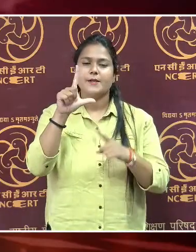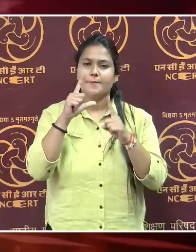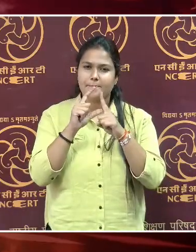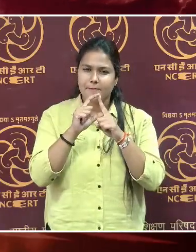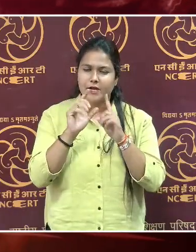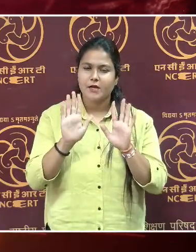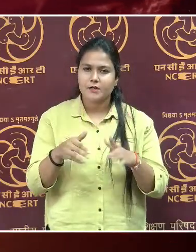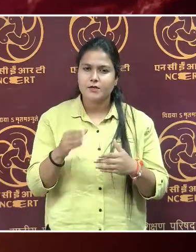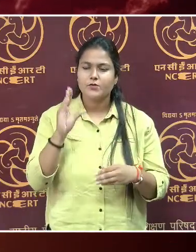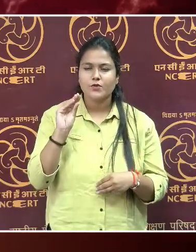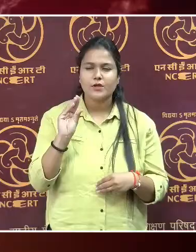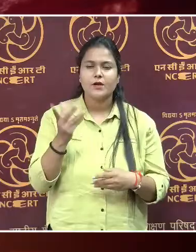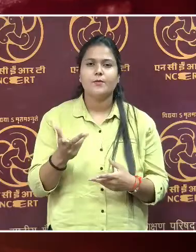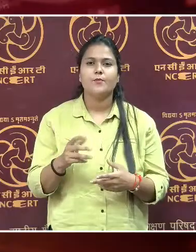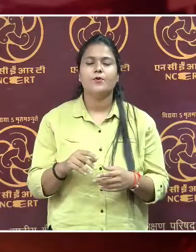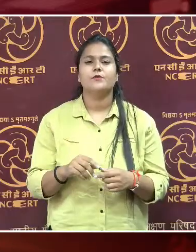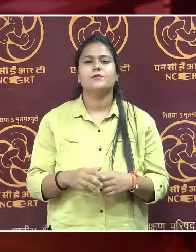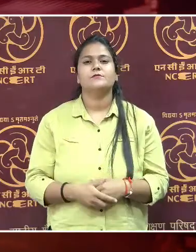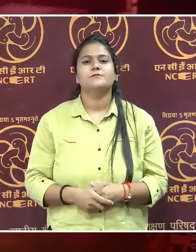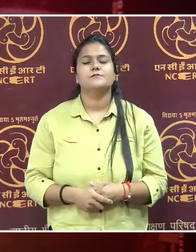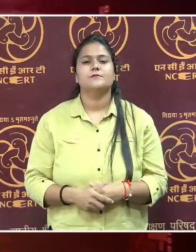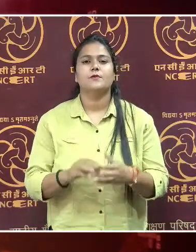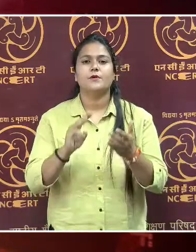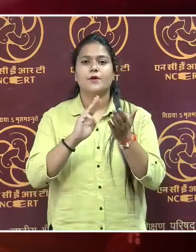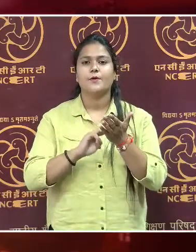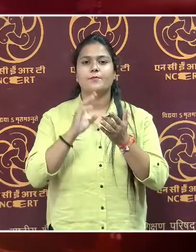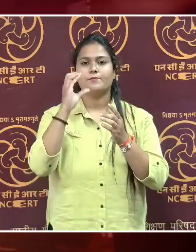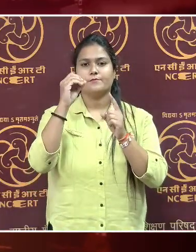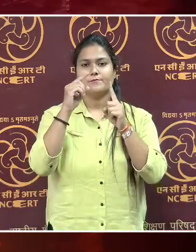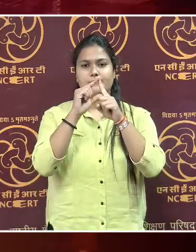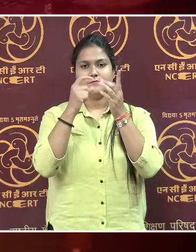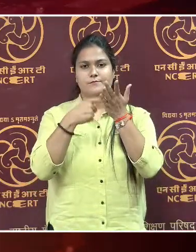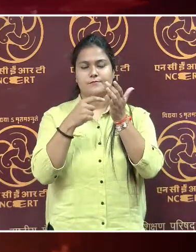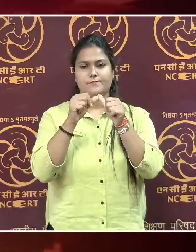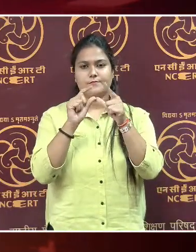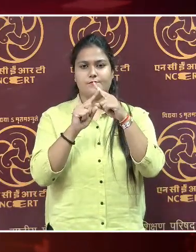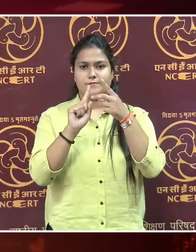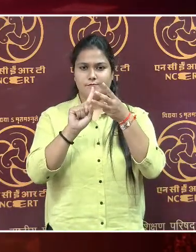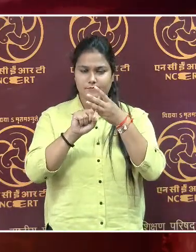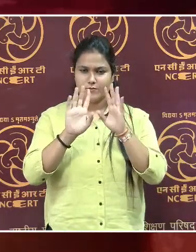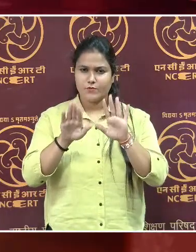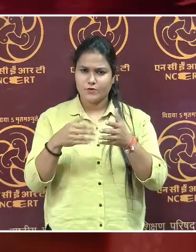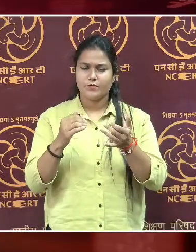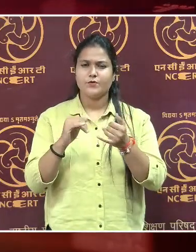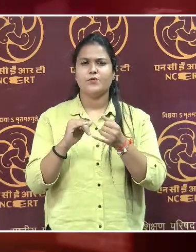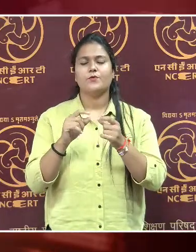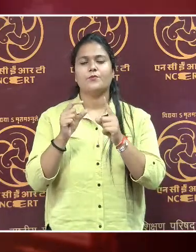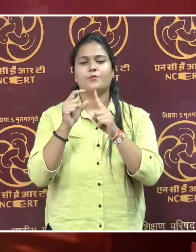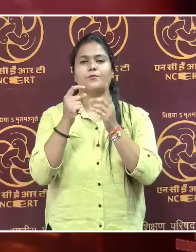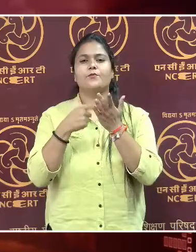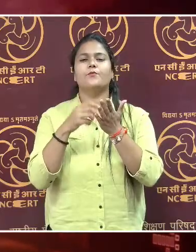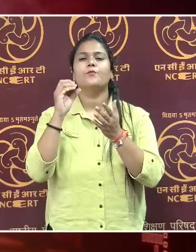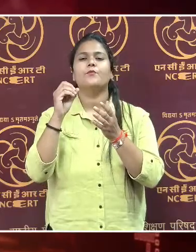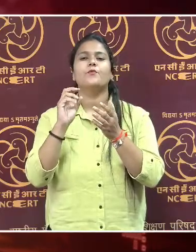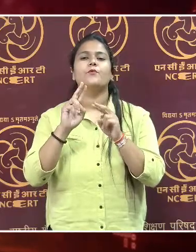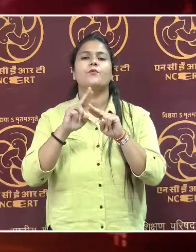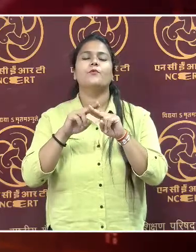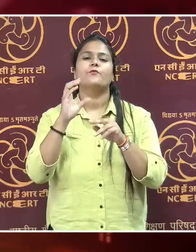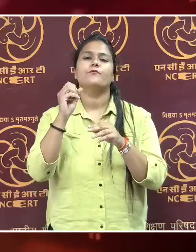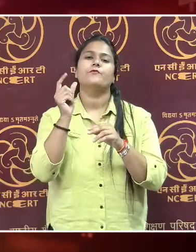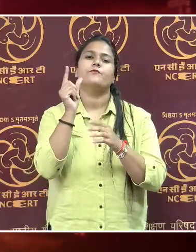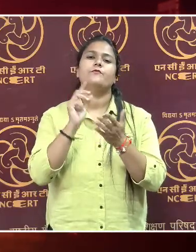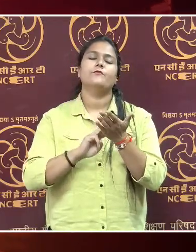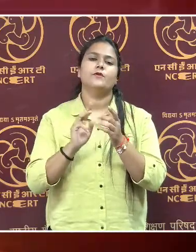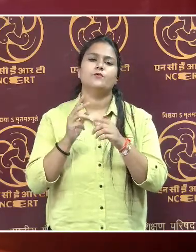loss, the sounds whichever are below this, they are not able to hear. So when you say mild hearing loss, around like